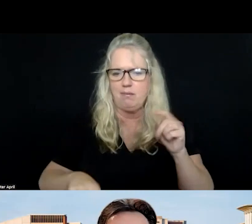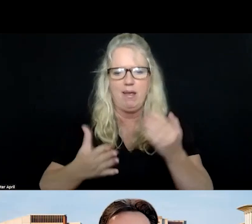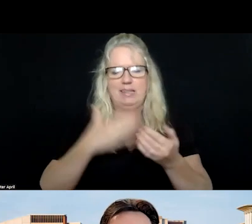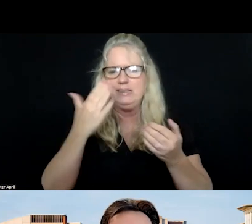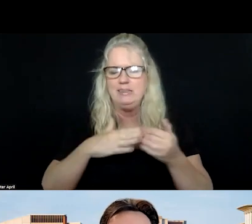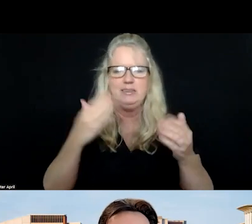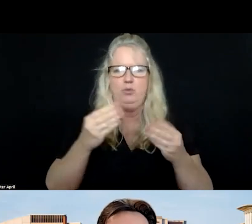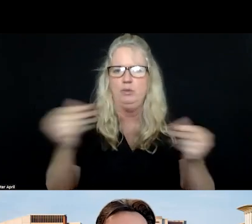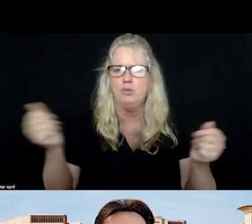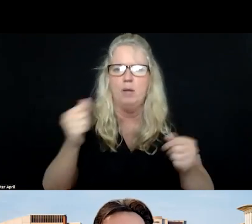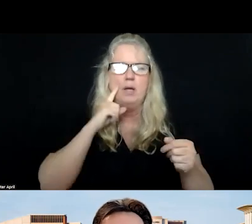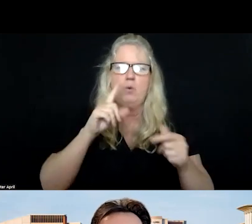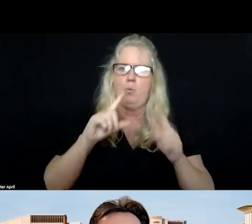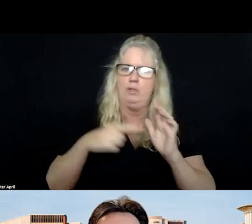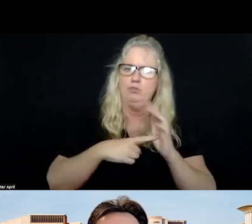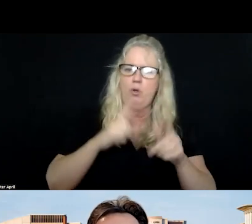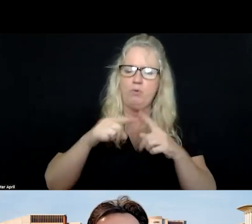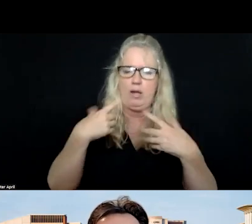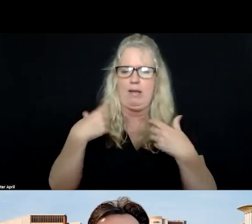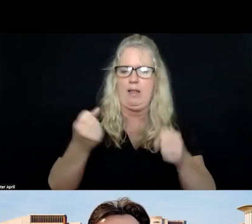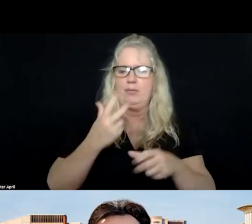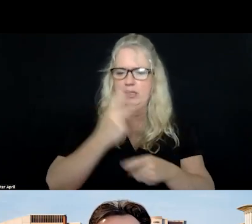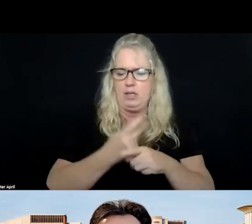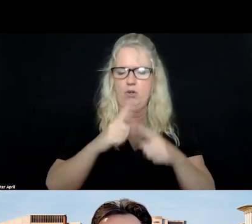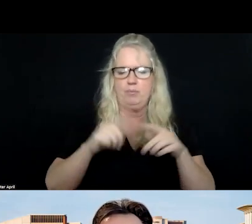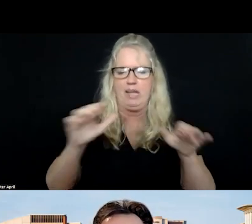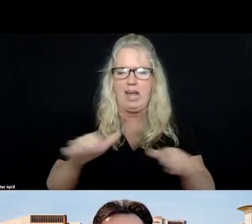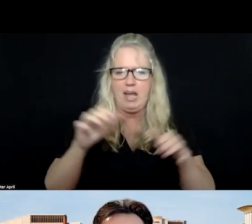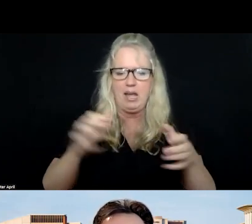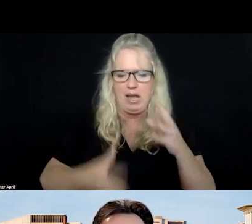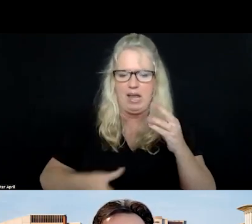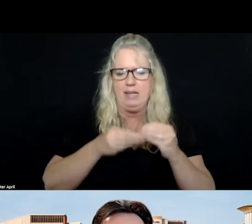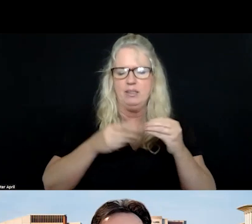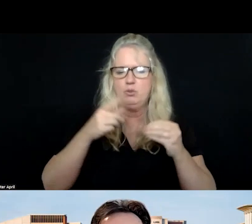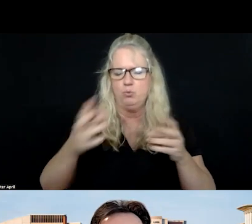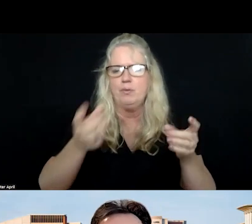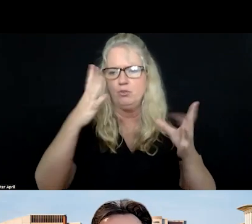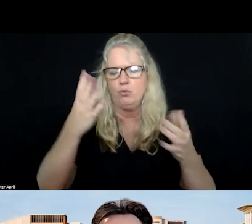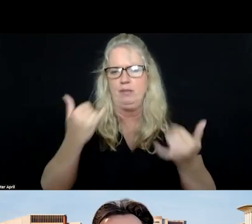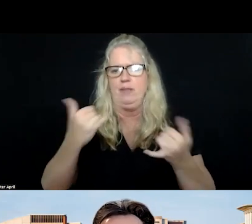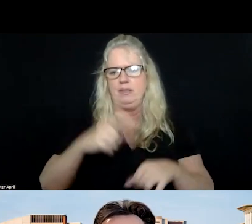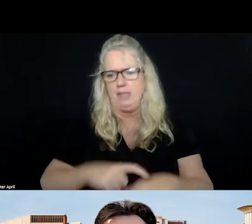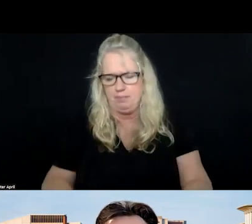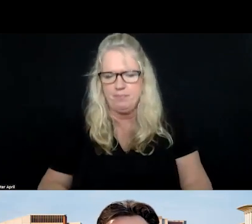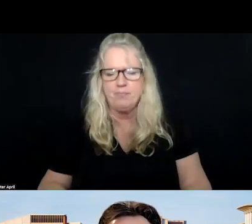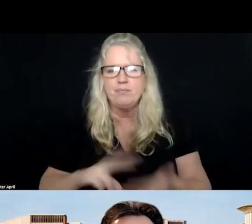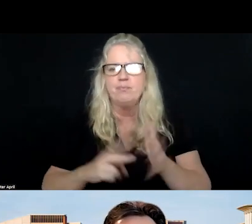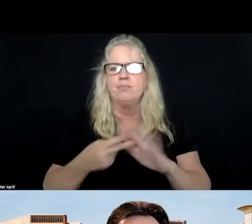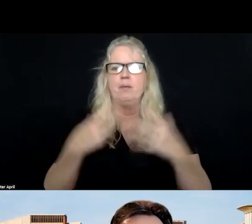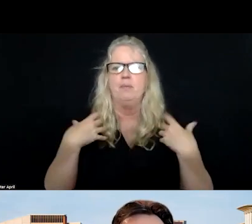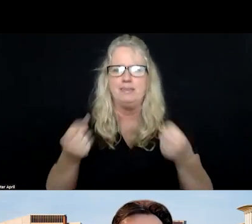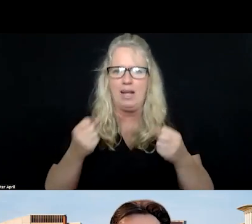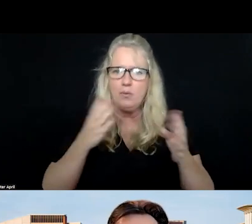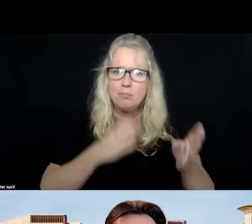a crisis where forces across healthcare are actively contributing to that crisis at this time. That includes health plans that